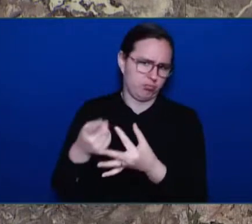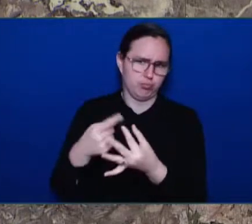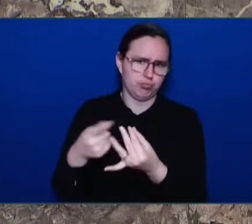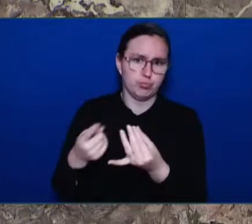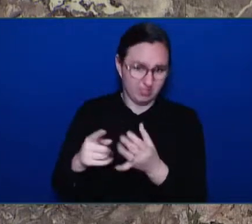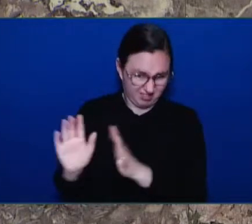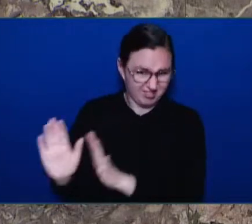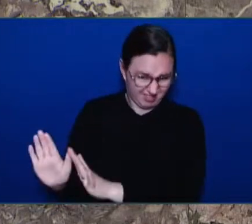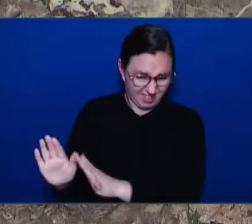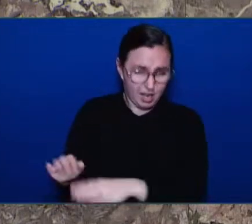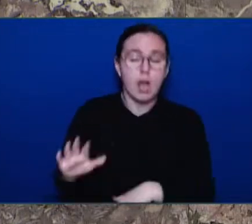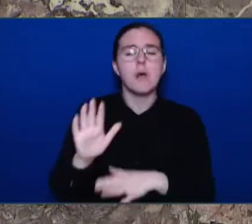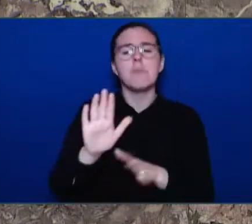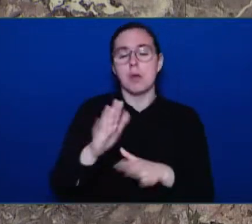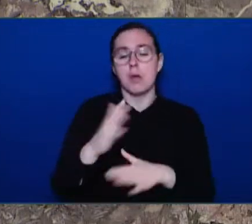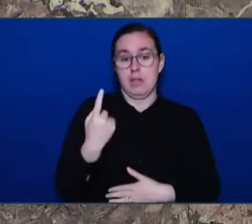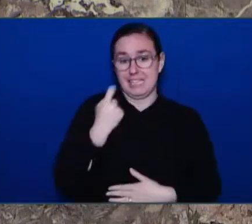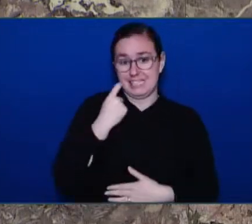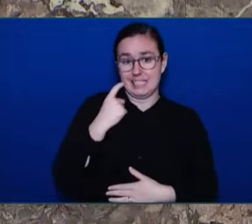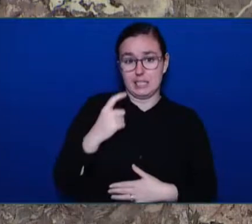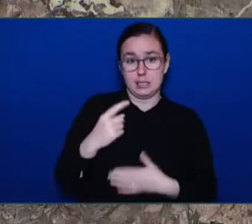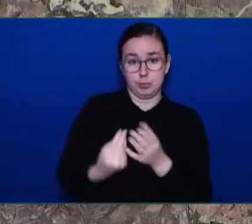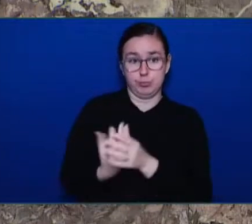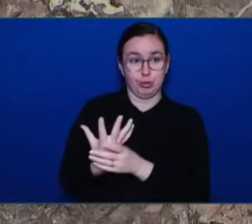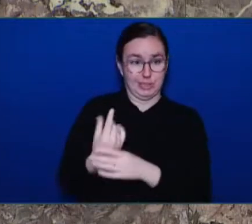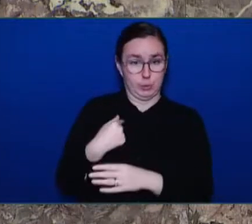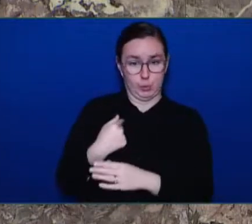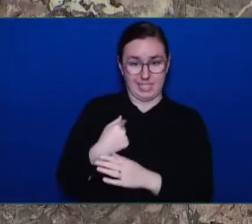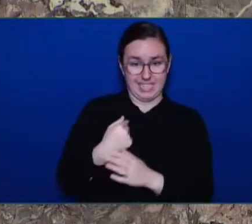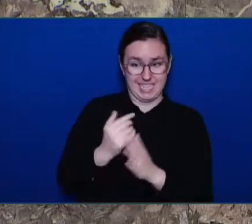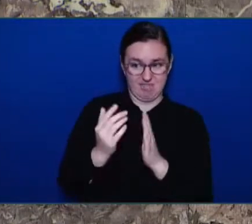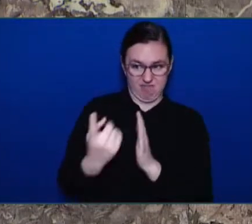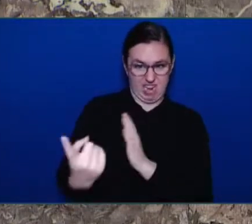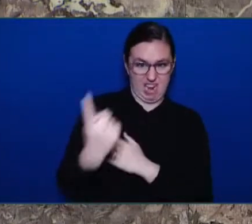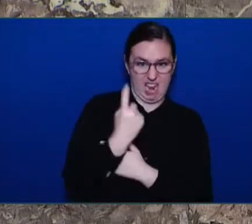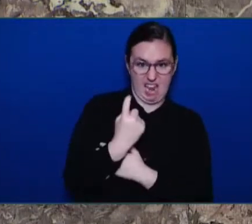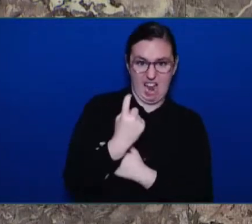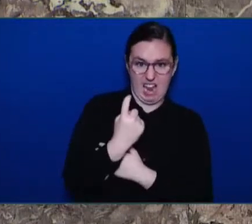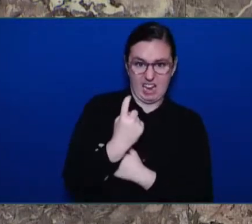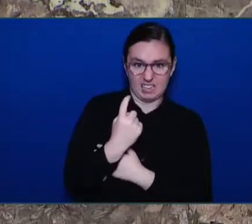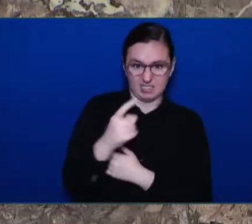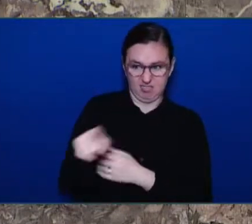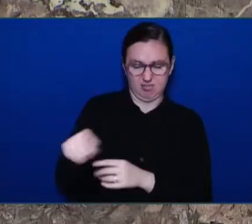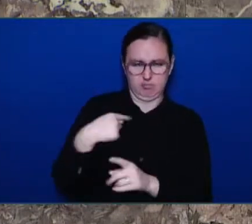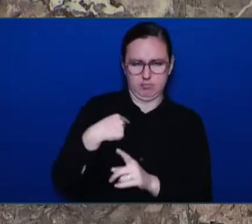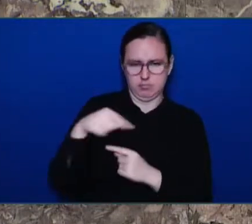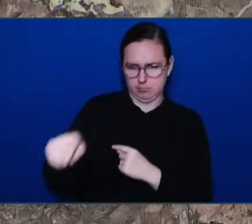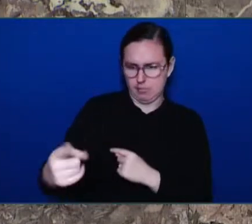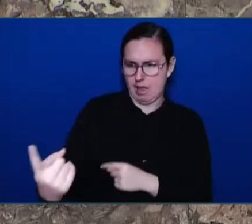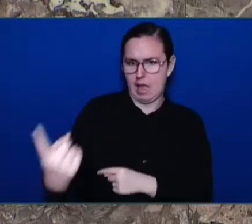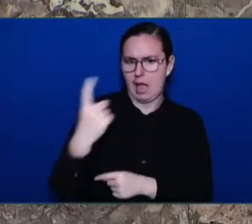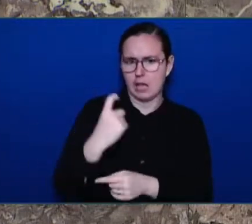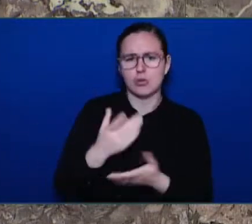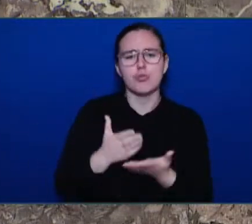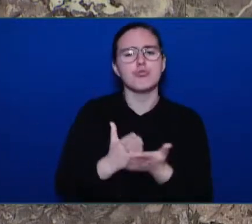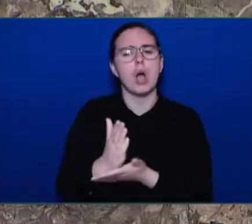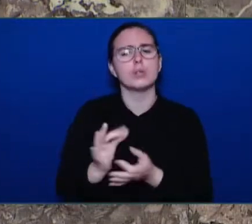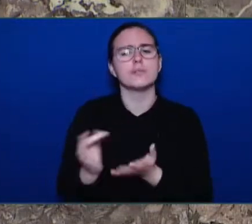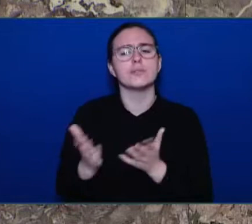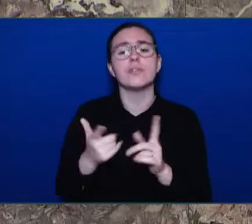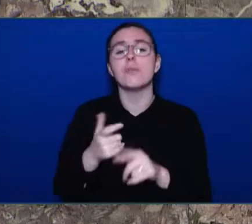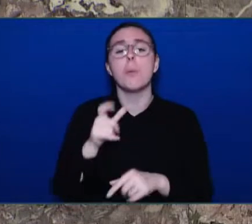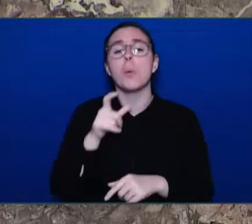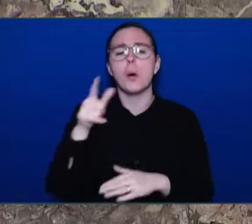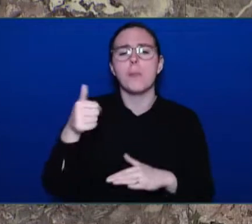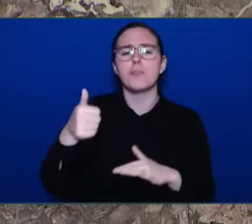service was introduced and initiated by the Premier designate, incoming Premier. That's the kind of work